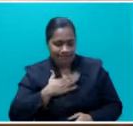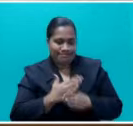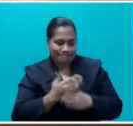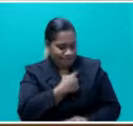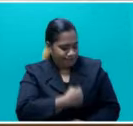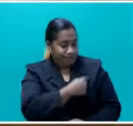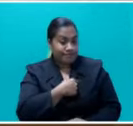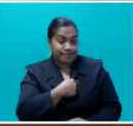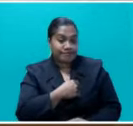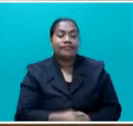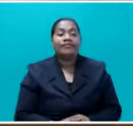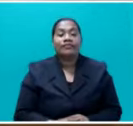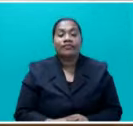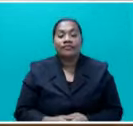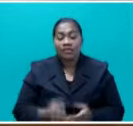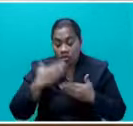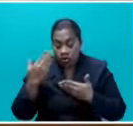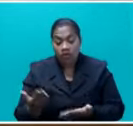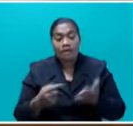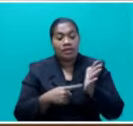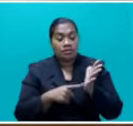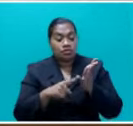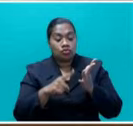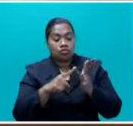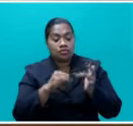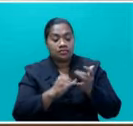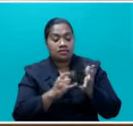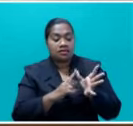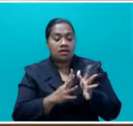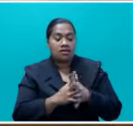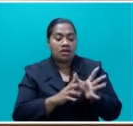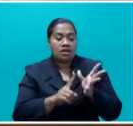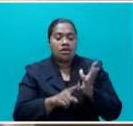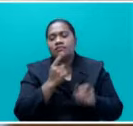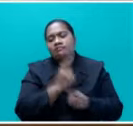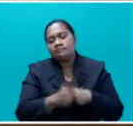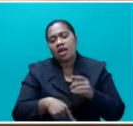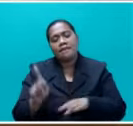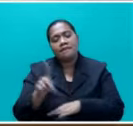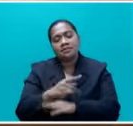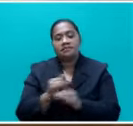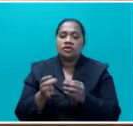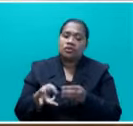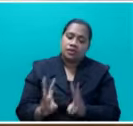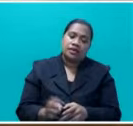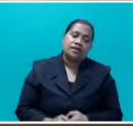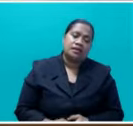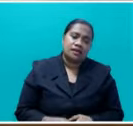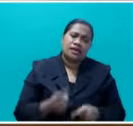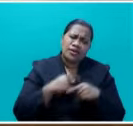Honorable Speaker, Honorable Tusawau mentioned the Pacific Way. Mr. Speaker, as we celebrate 50